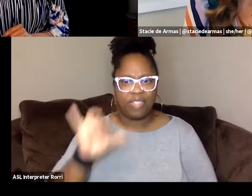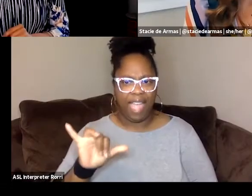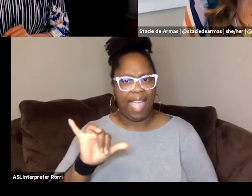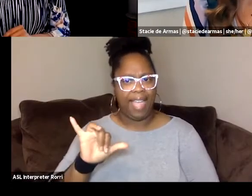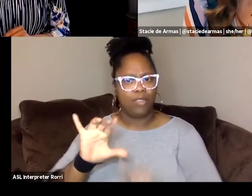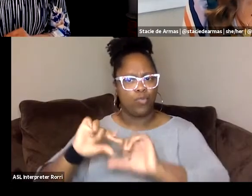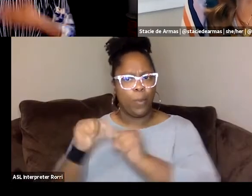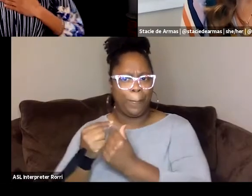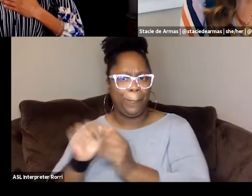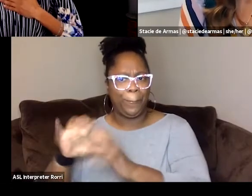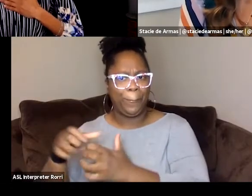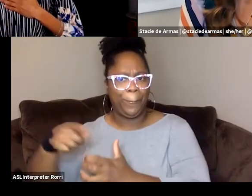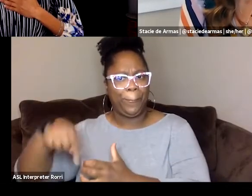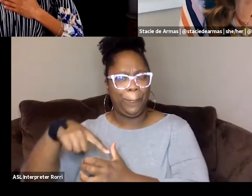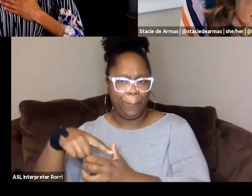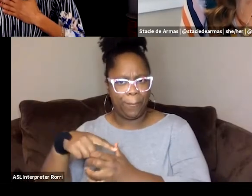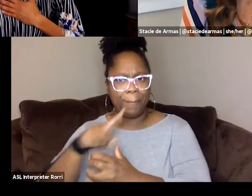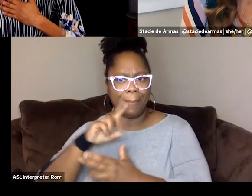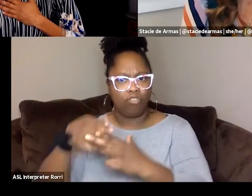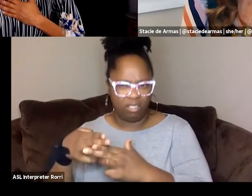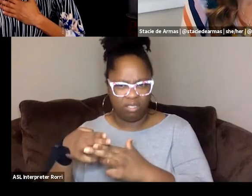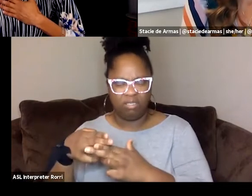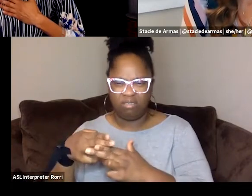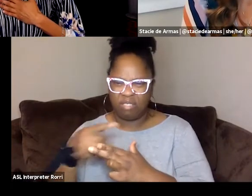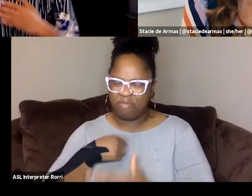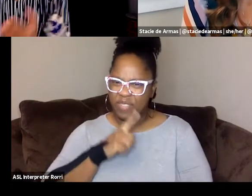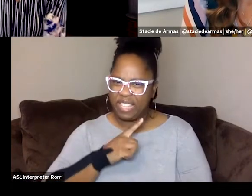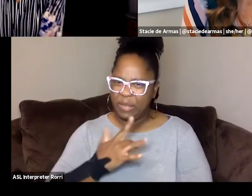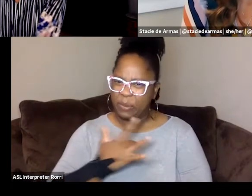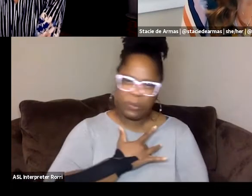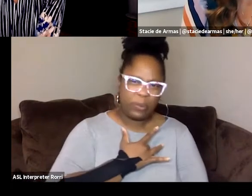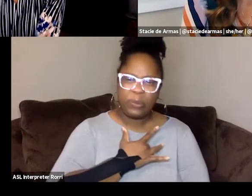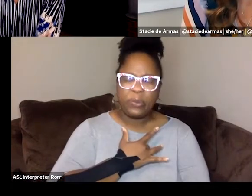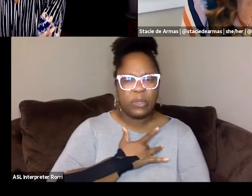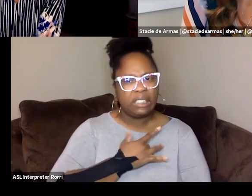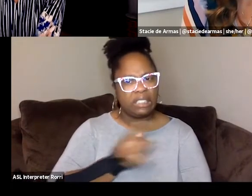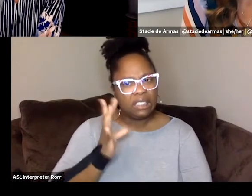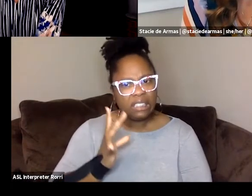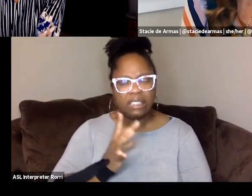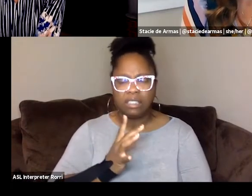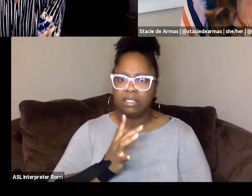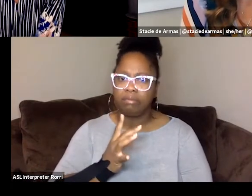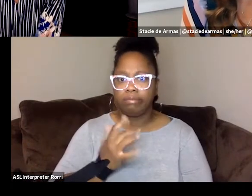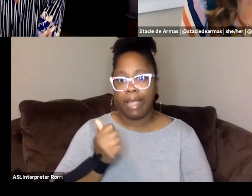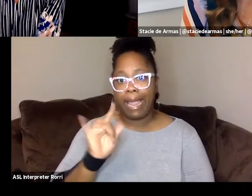demographic come up, and it just kind of pierces me because being 18.8% of the population